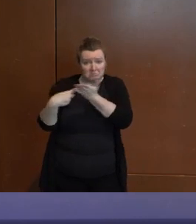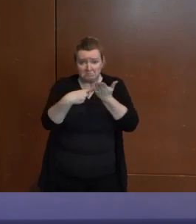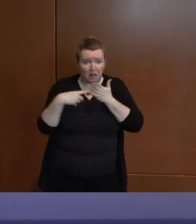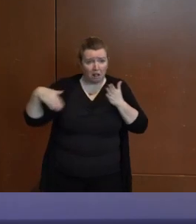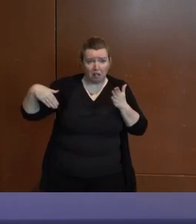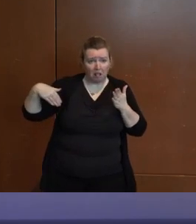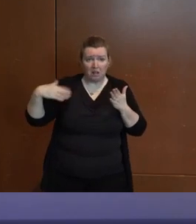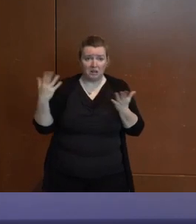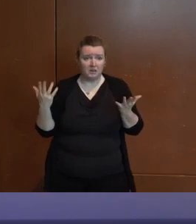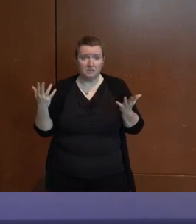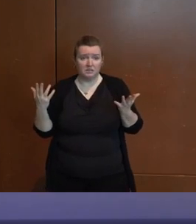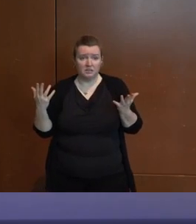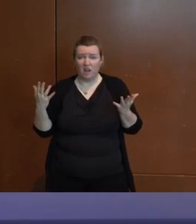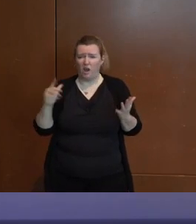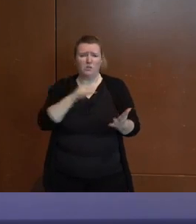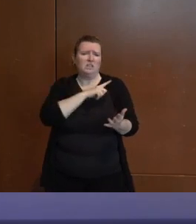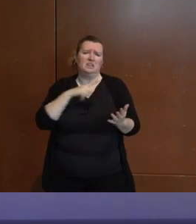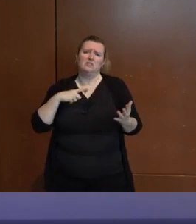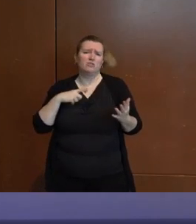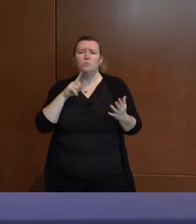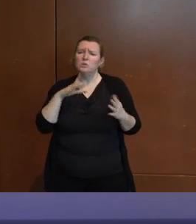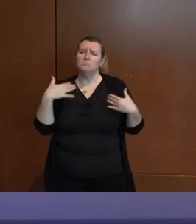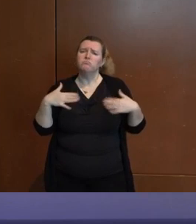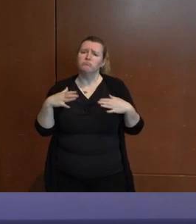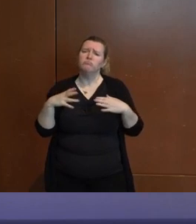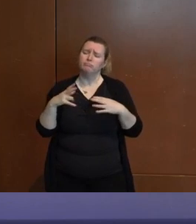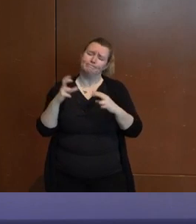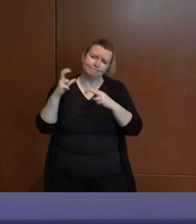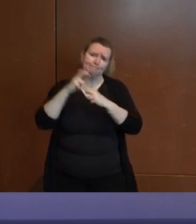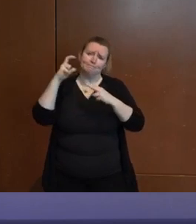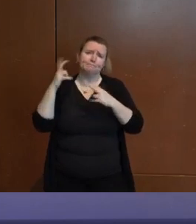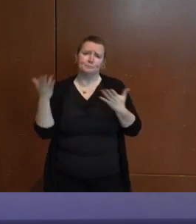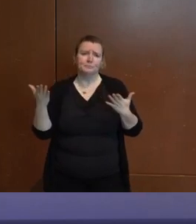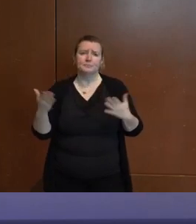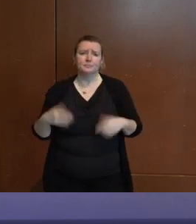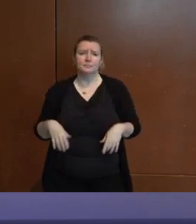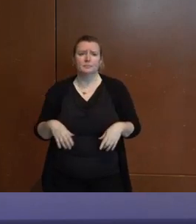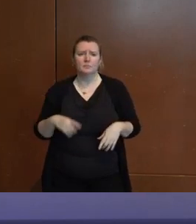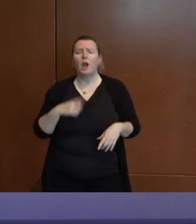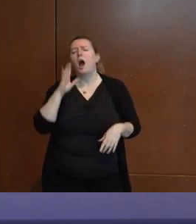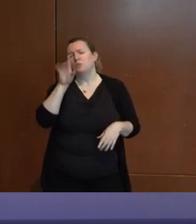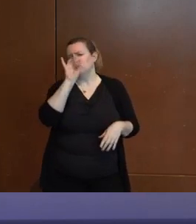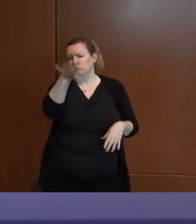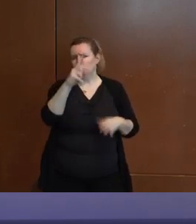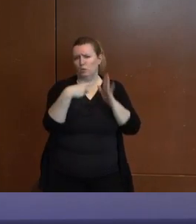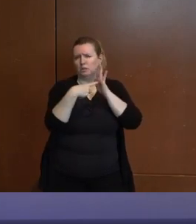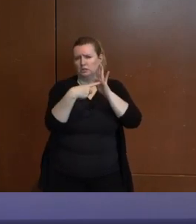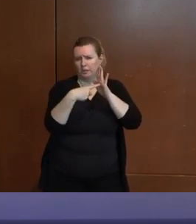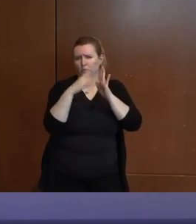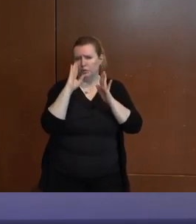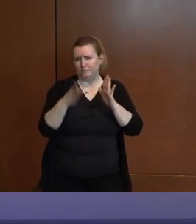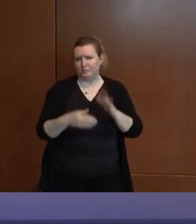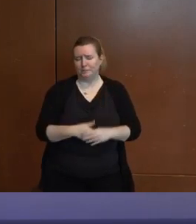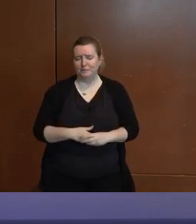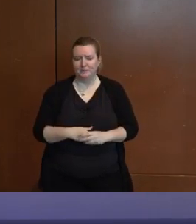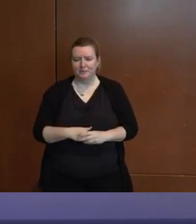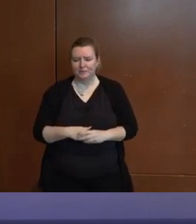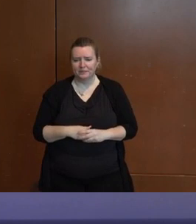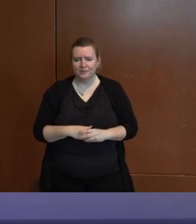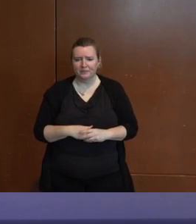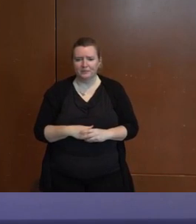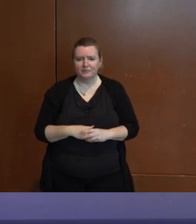say, about, I'll give you one example, which is a few days old. They've been really good about making sure that we had a law in